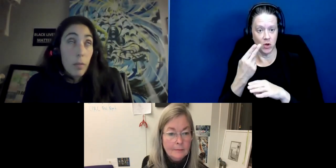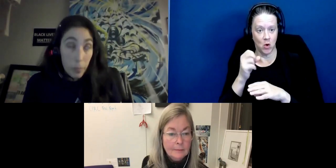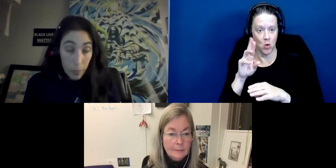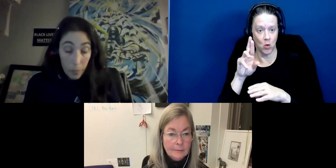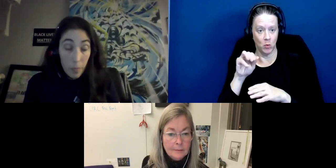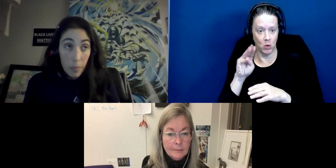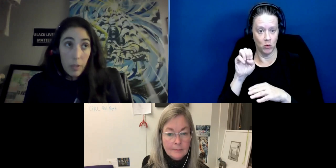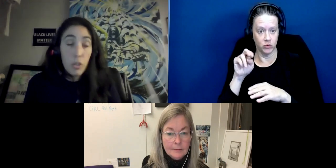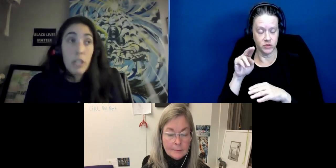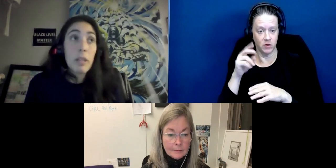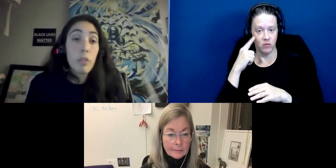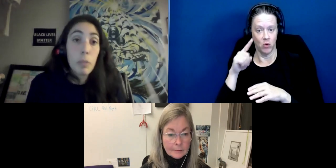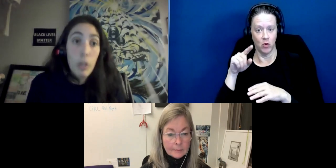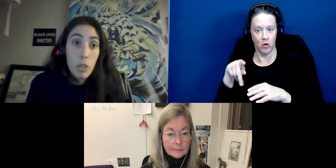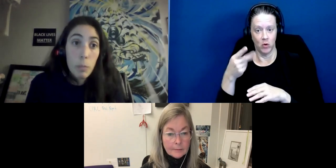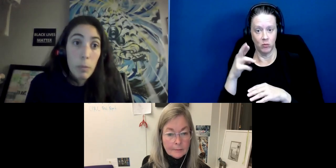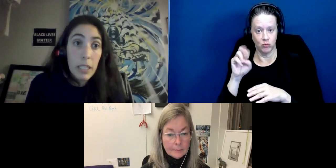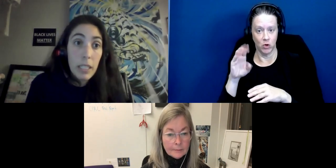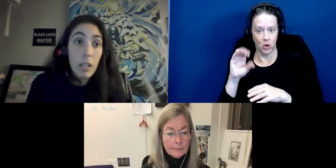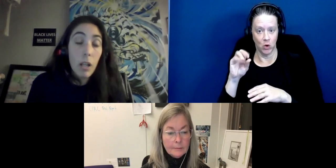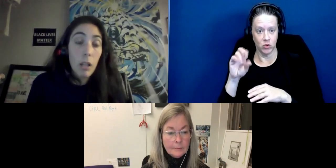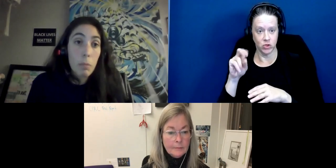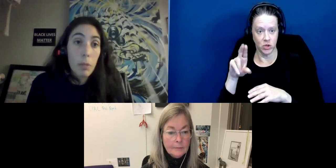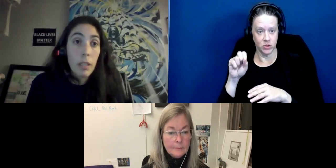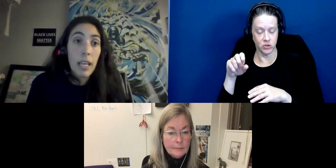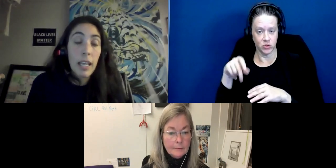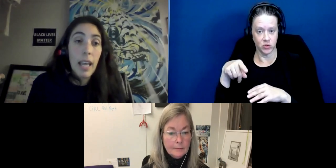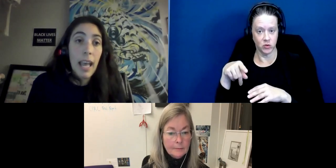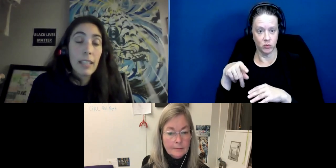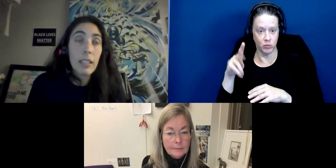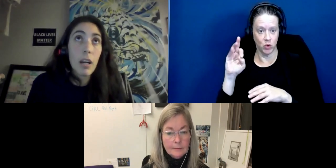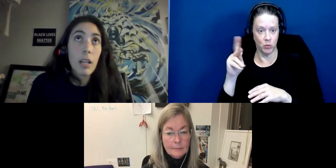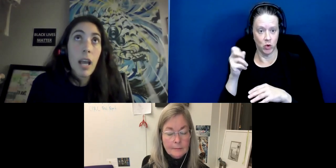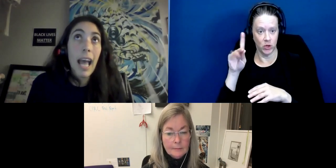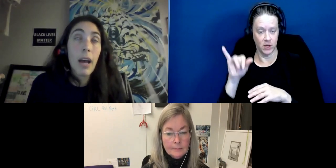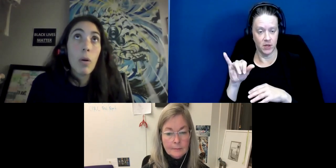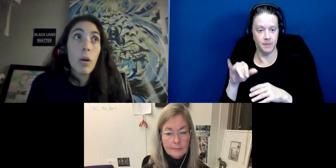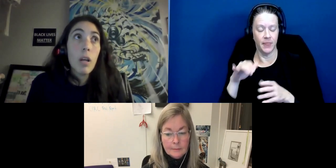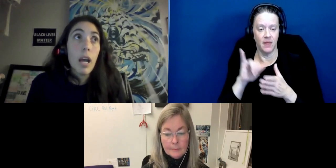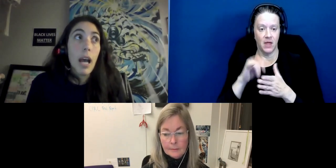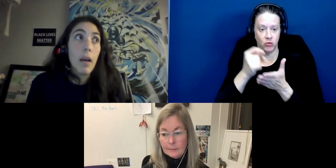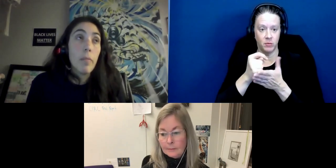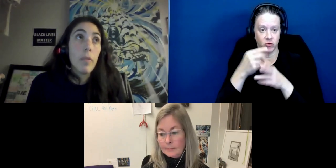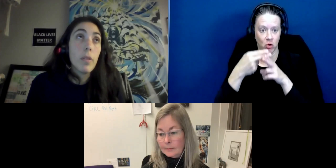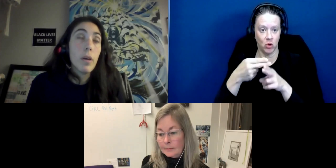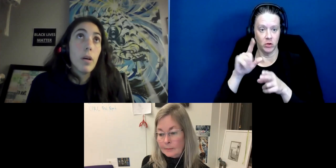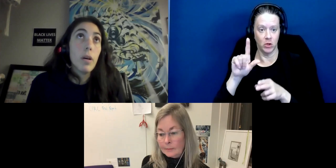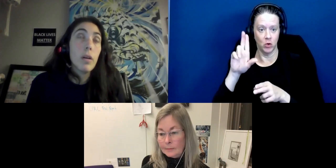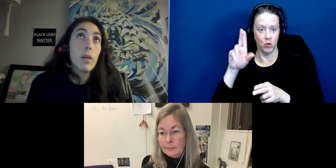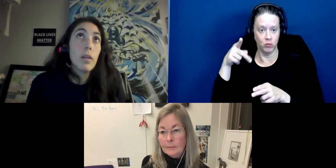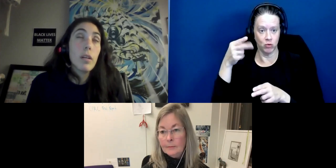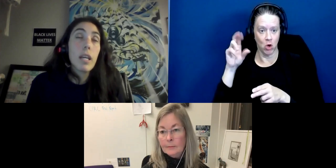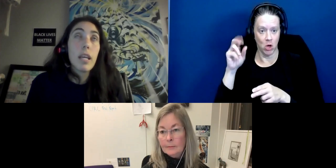the treatment for precocious puberty is called Lupron, and it acts on how